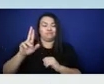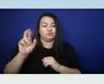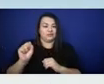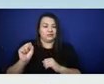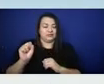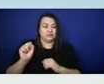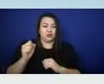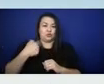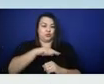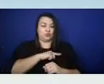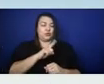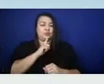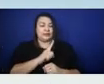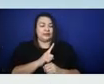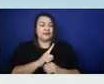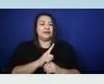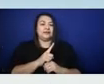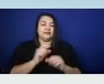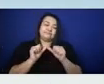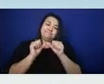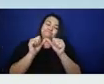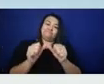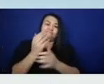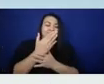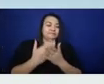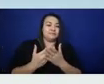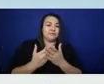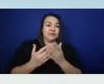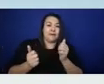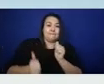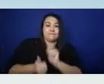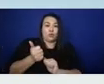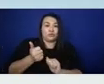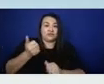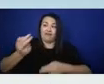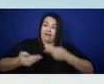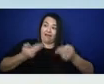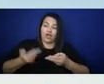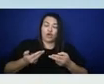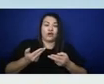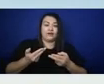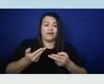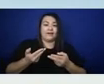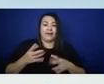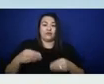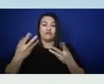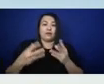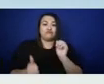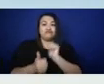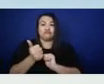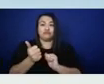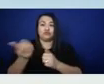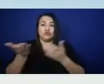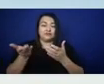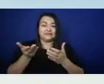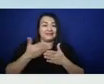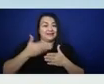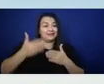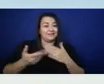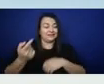Congresswoman Escobar is very concerned about our small business community because, like the rest of the nation,